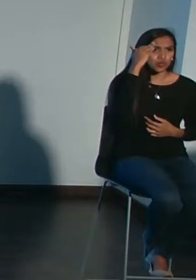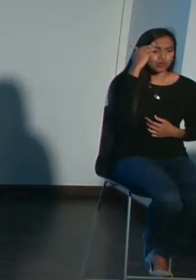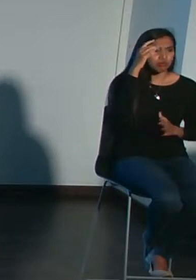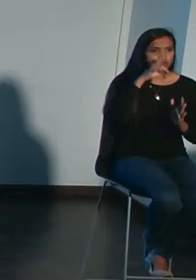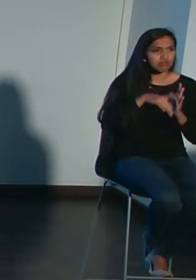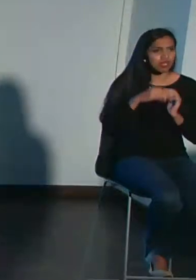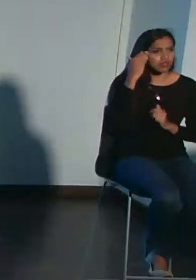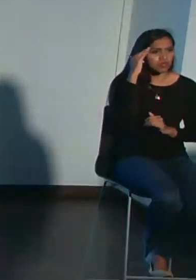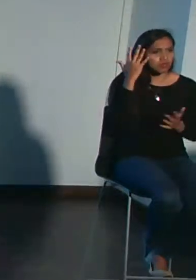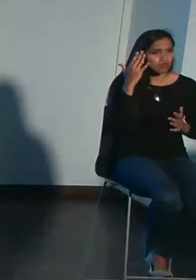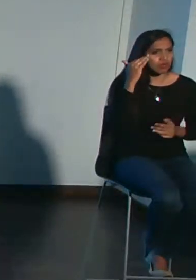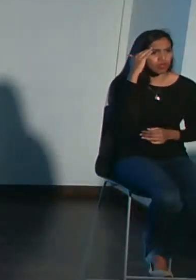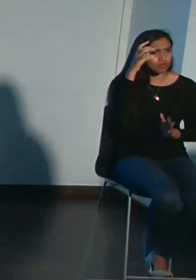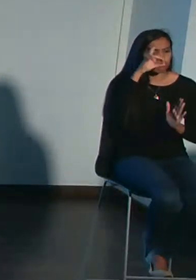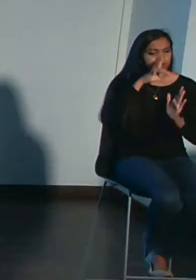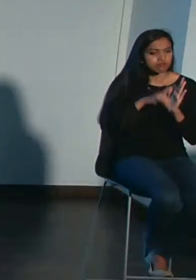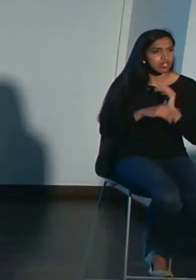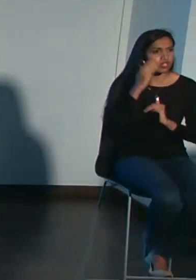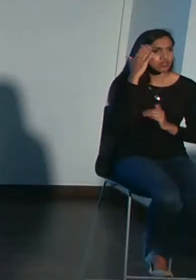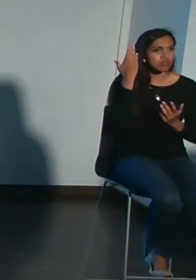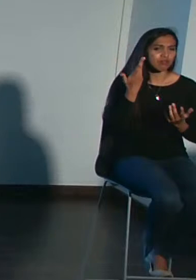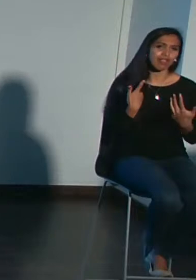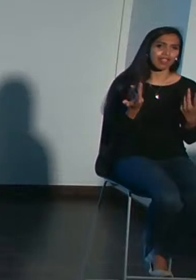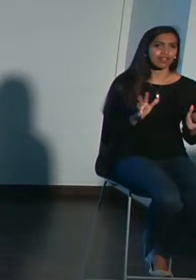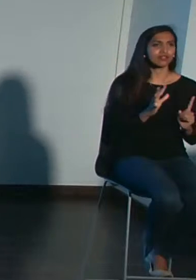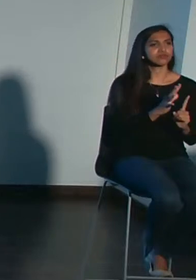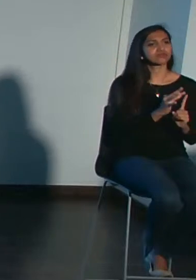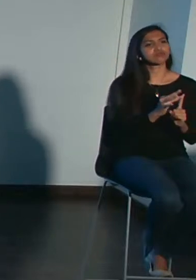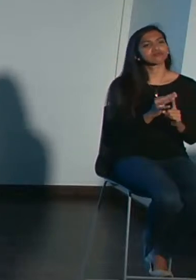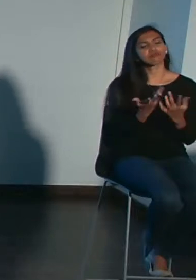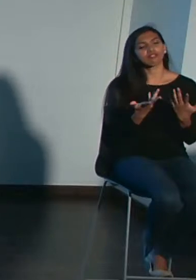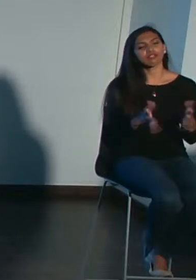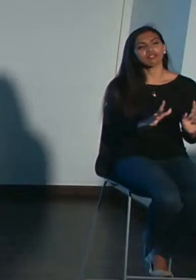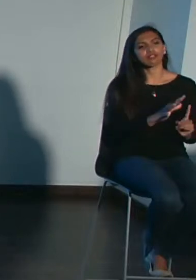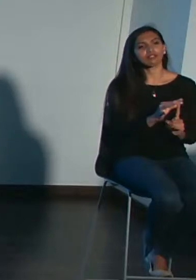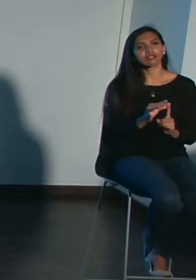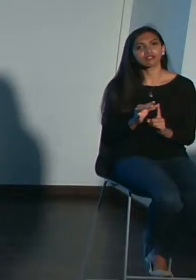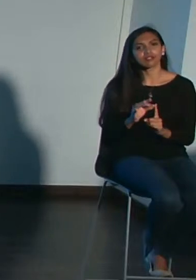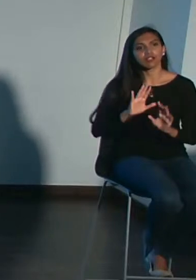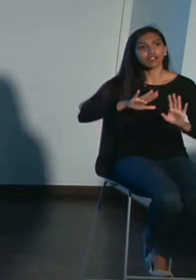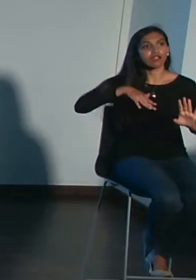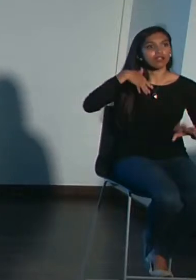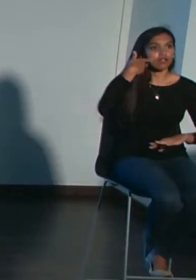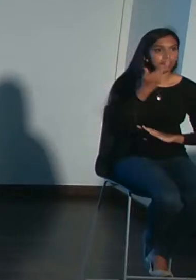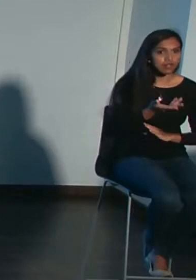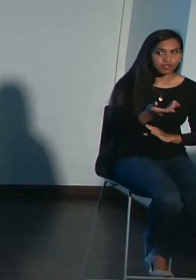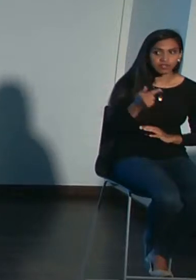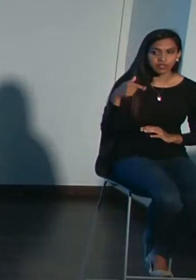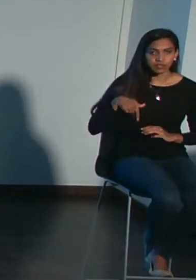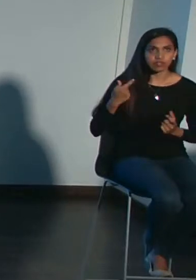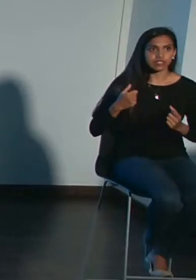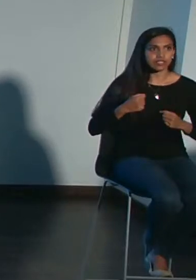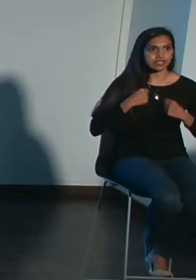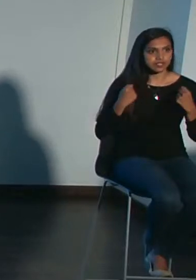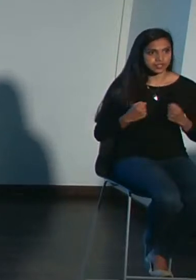I don't know what this is, I don't know if it's doing something. And then later, I guess it was a different bunch of us who were having dinner,